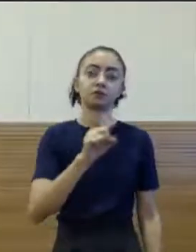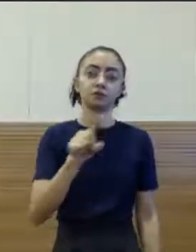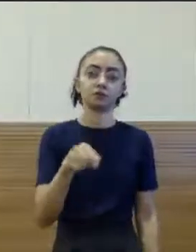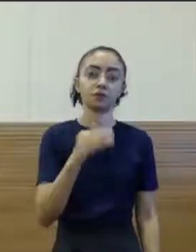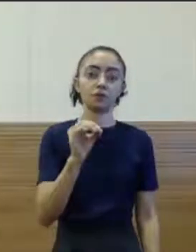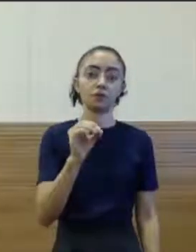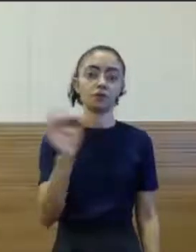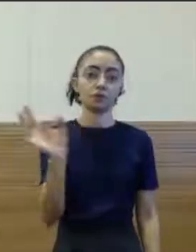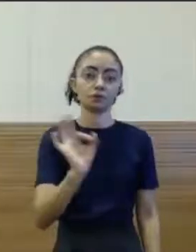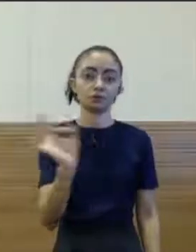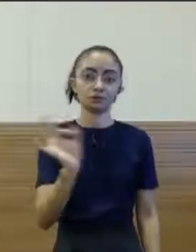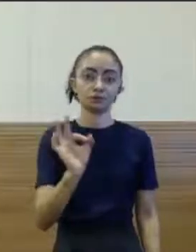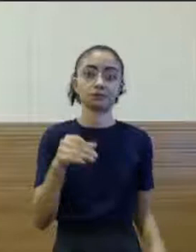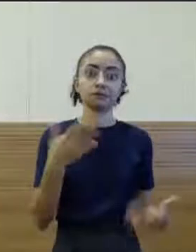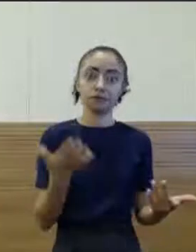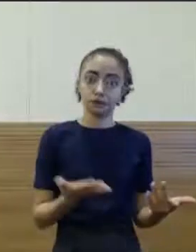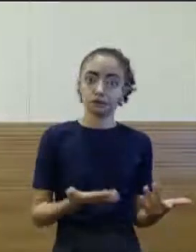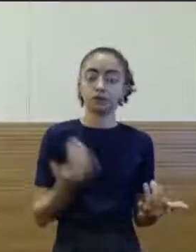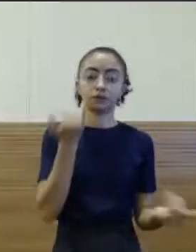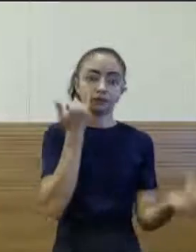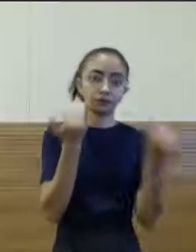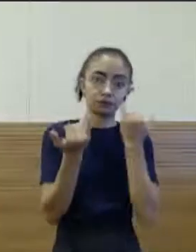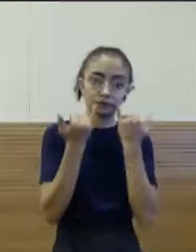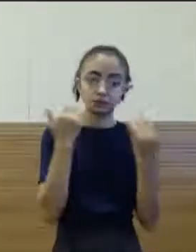quite high. And in case of men,